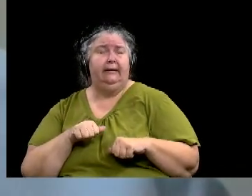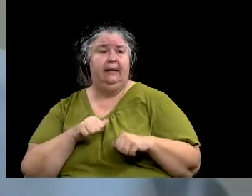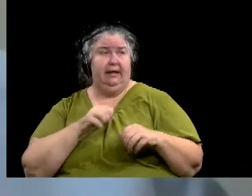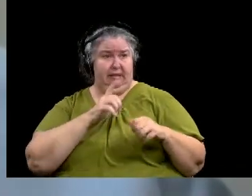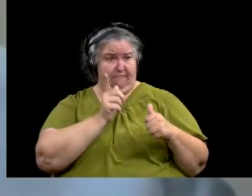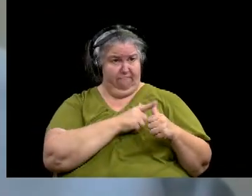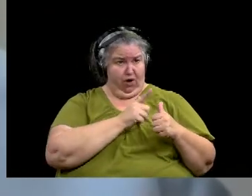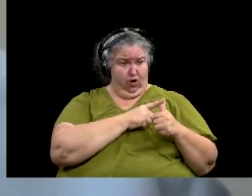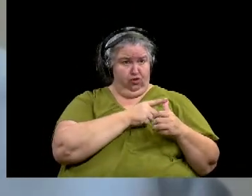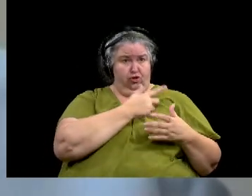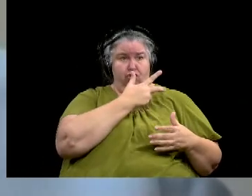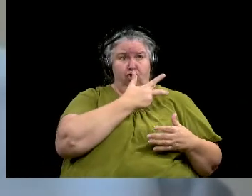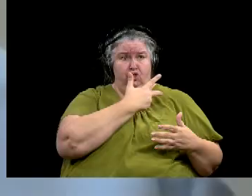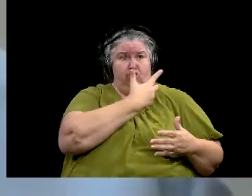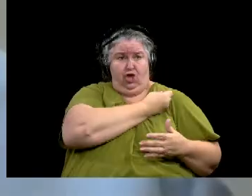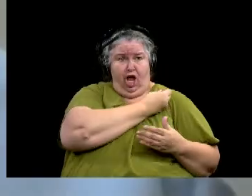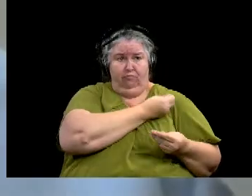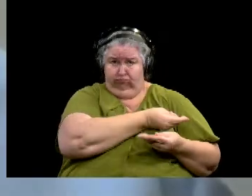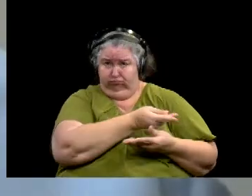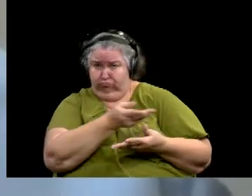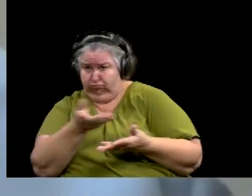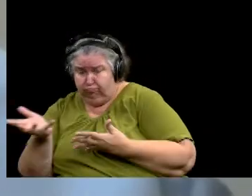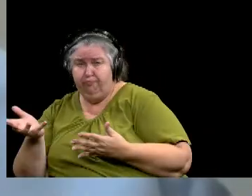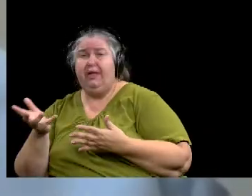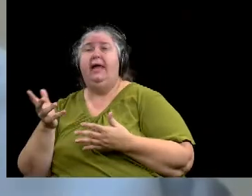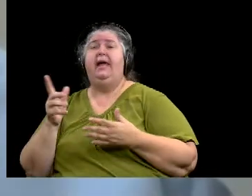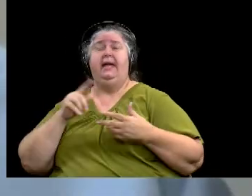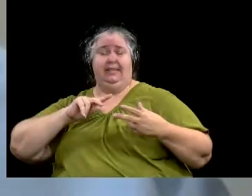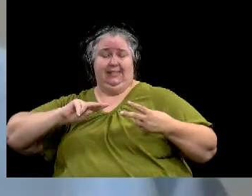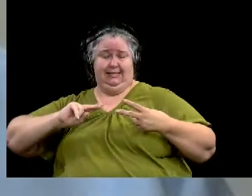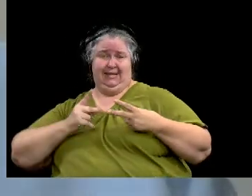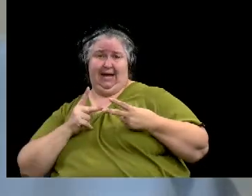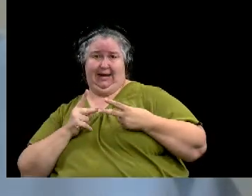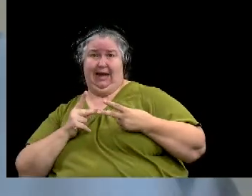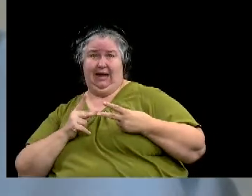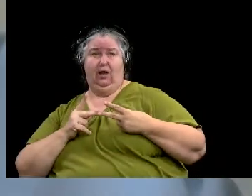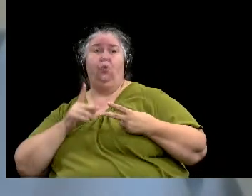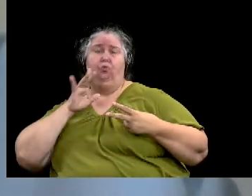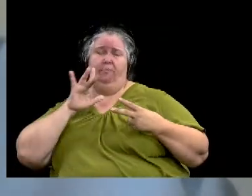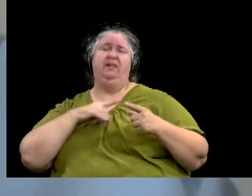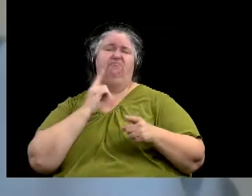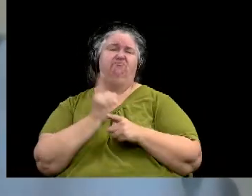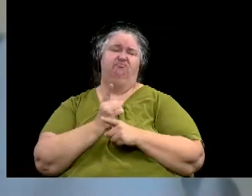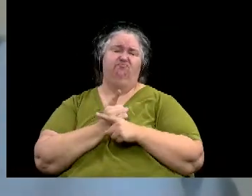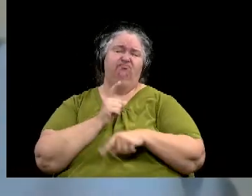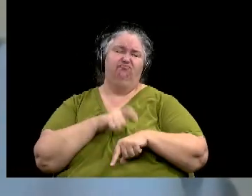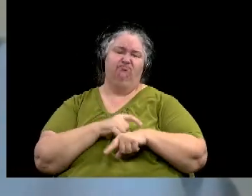get the second round done in an accurate and timely fashion.